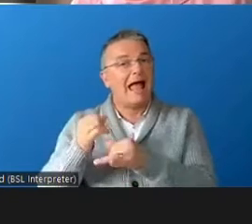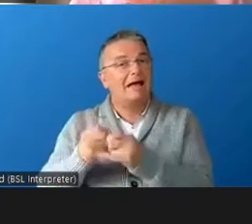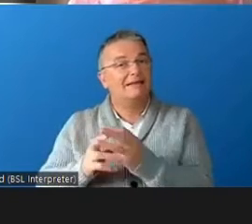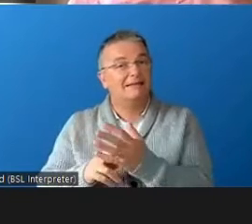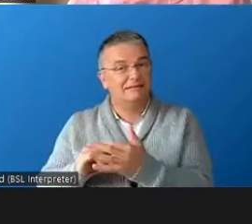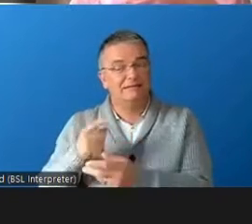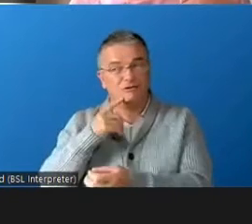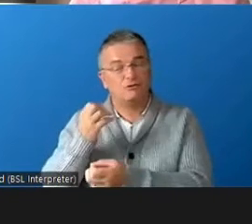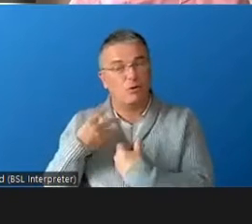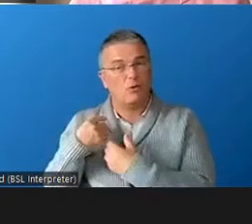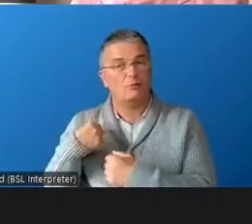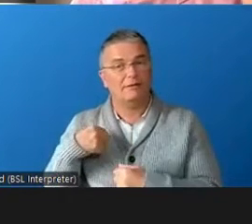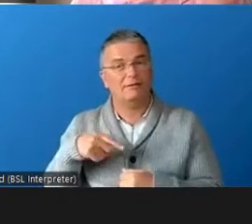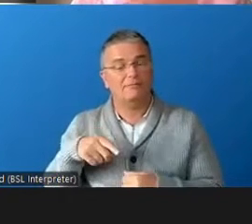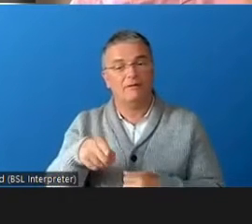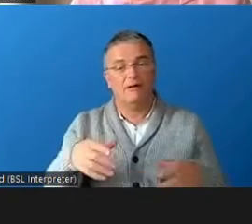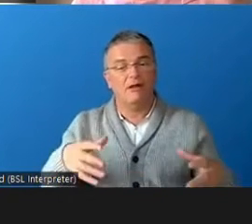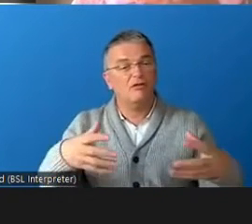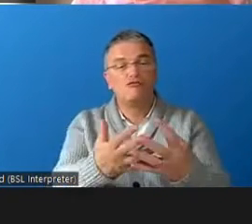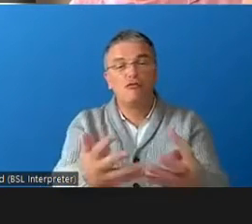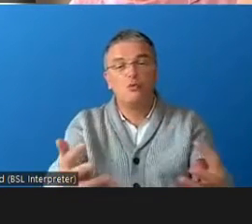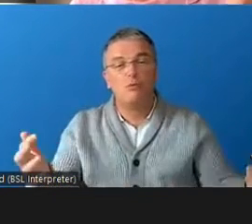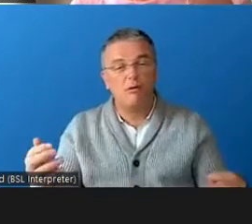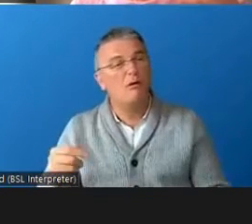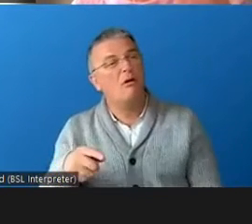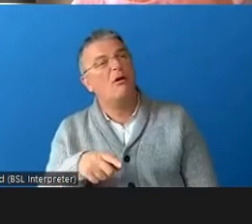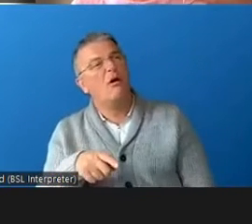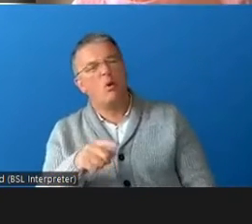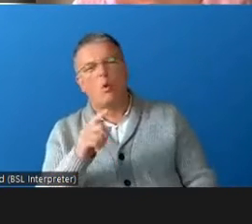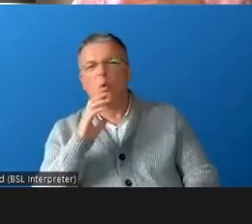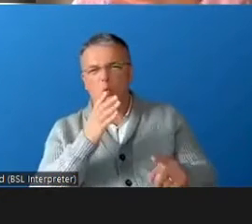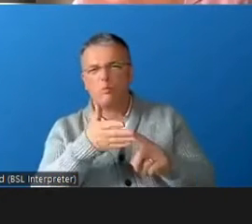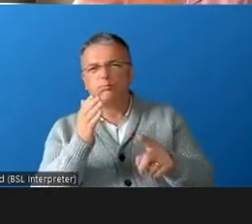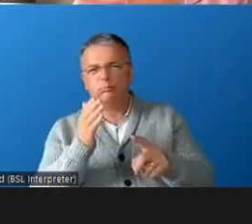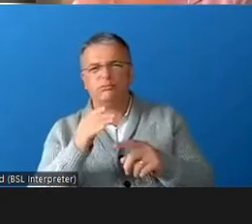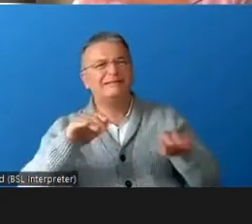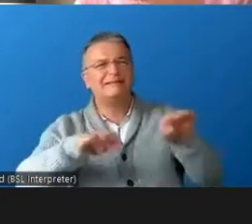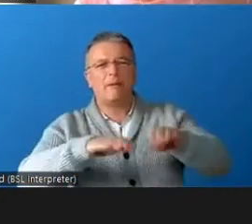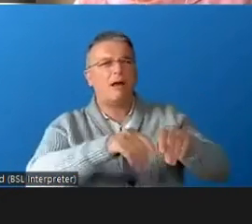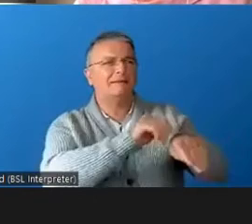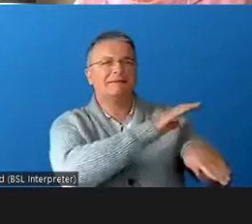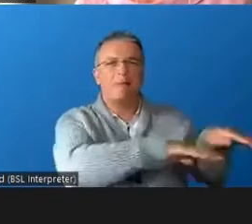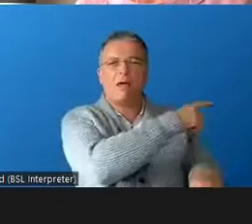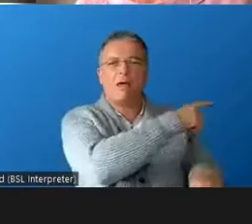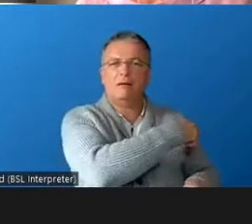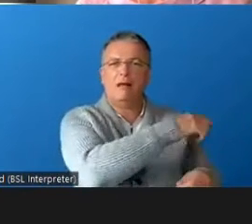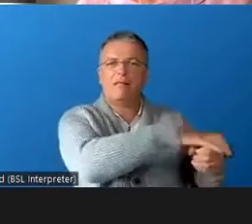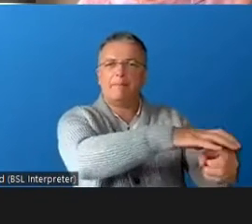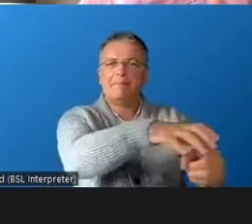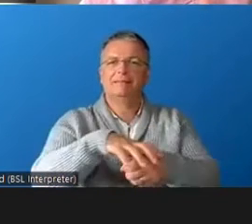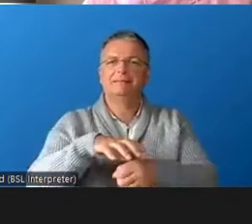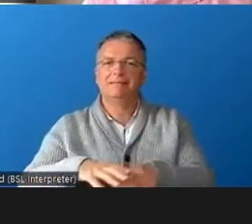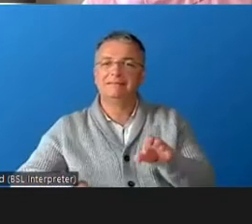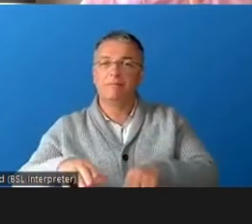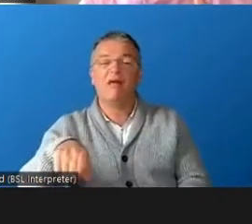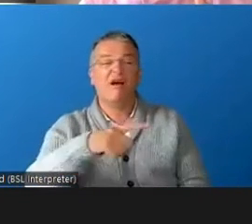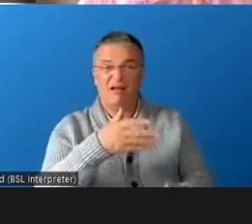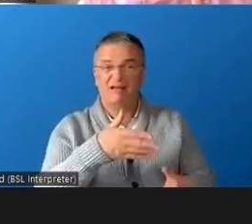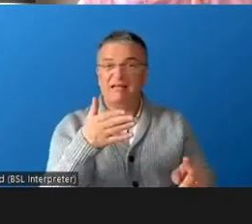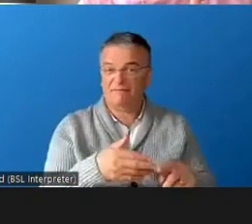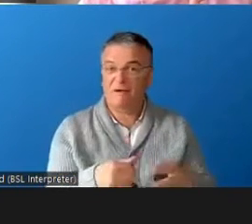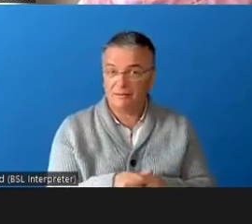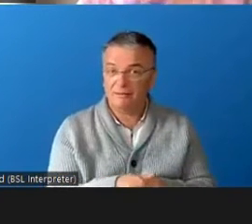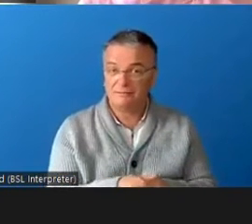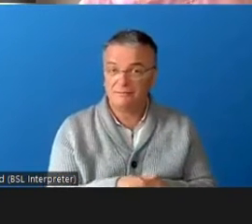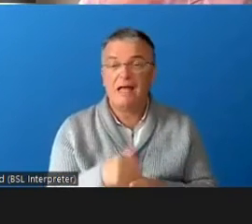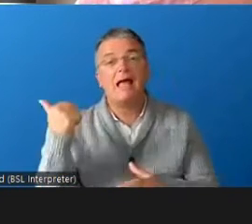the groups very naturally identified similarities in the topics that they had in their respective groups. And then